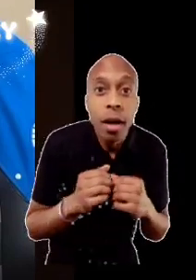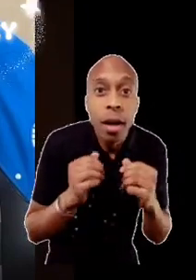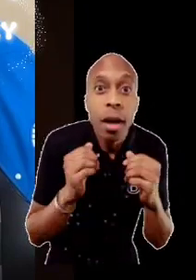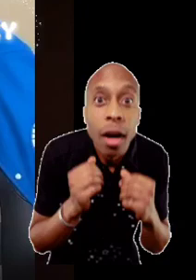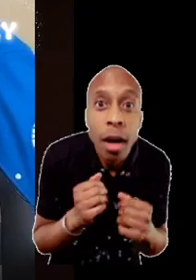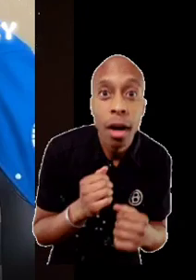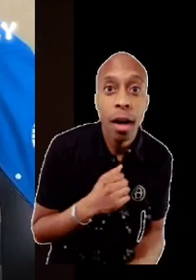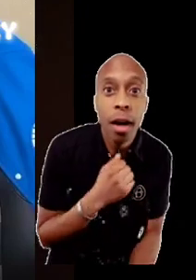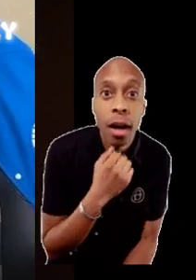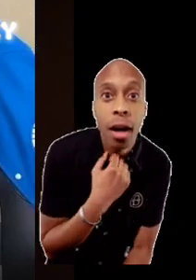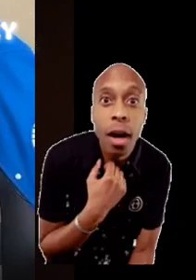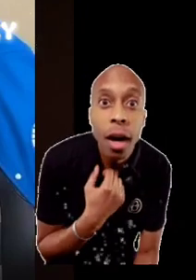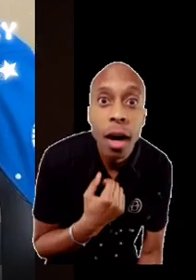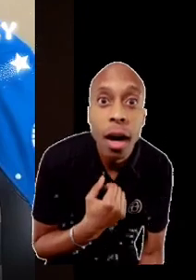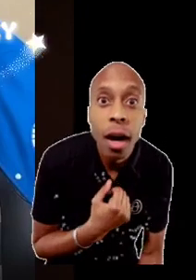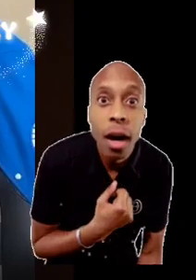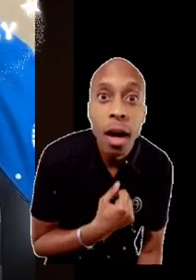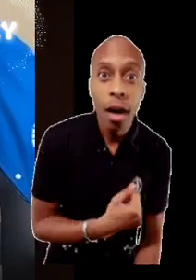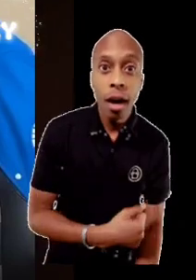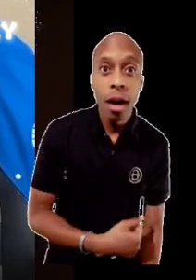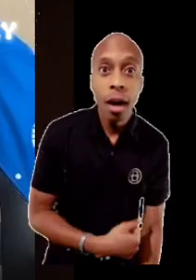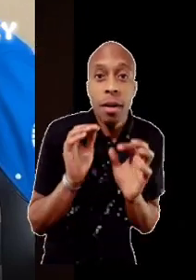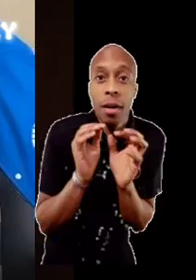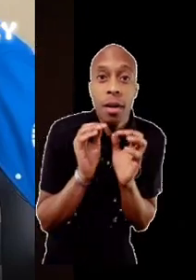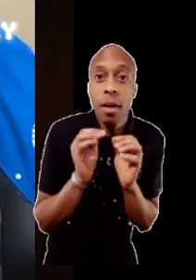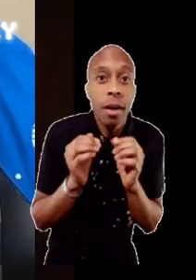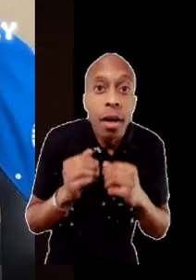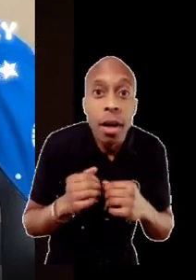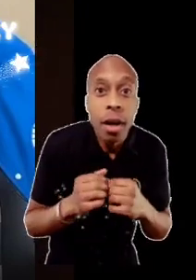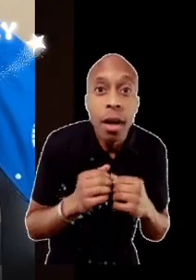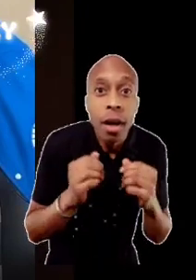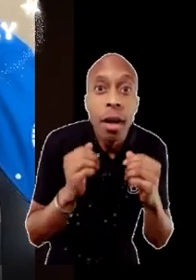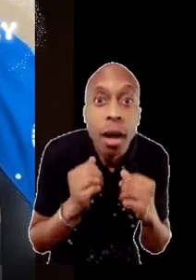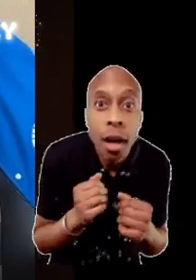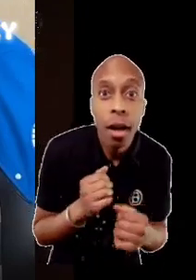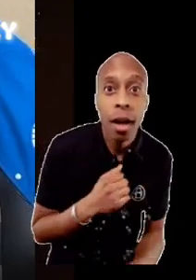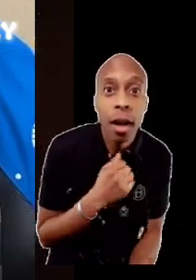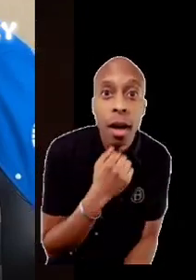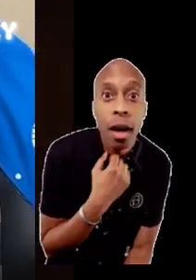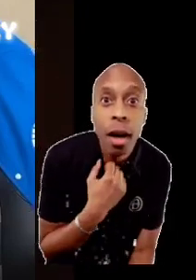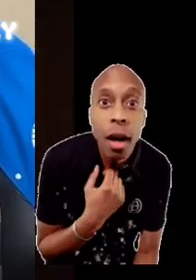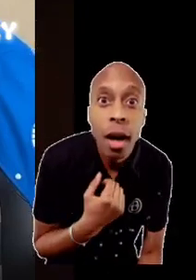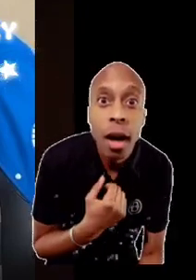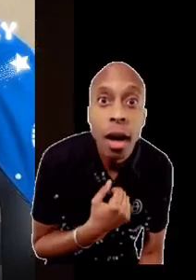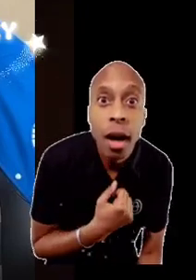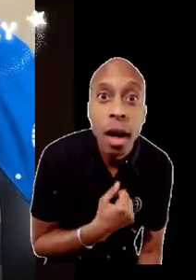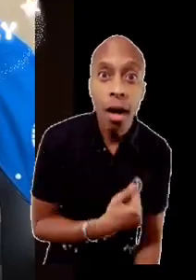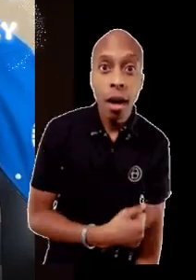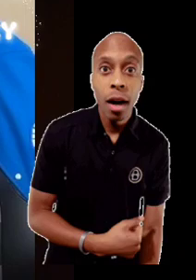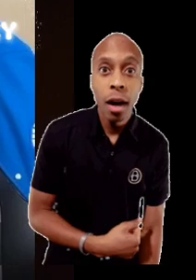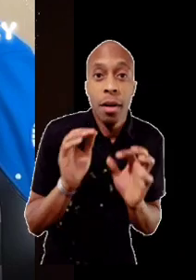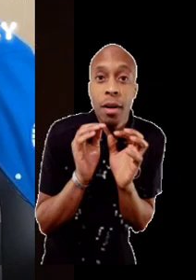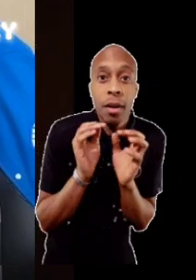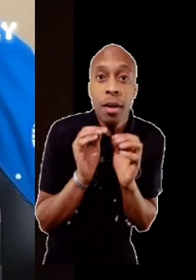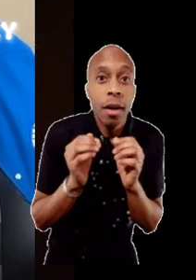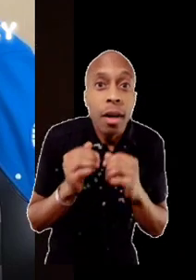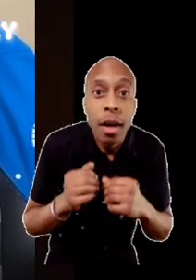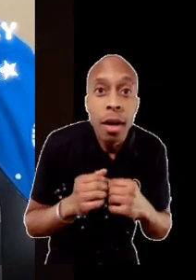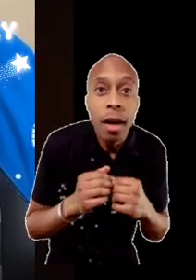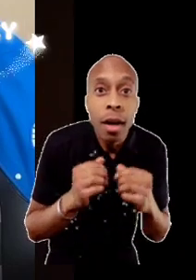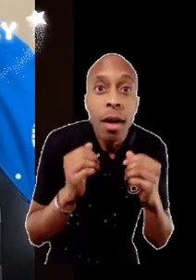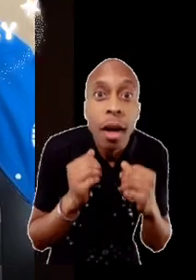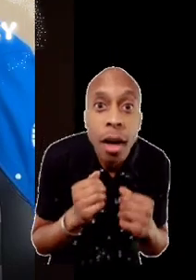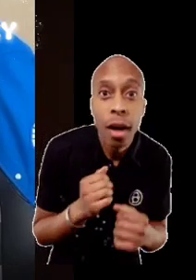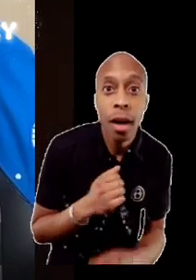My spirit bend. So when the people them attack, people, me hear somehow from the last 2 years